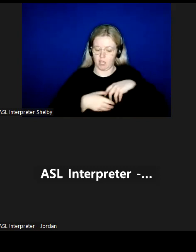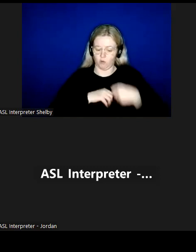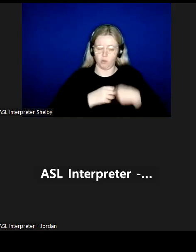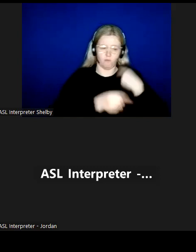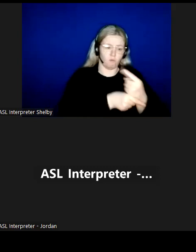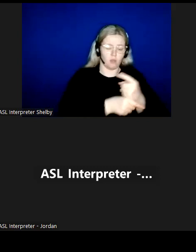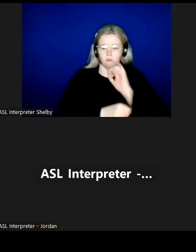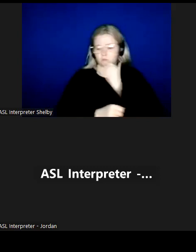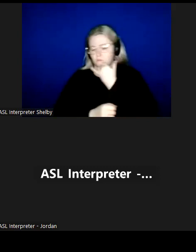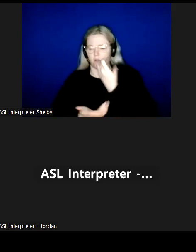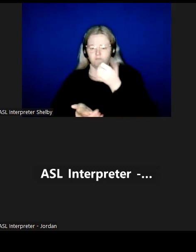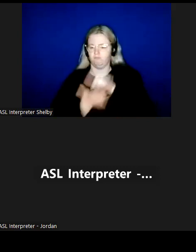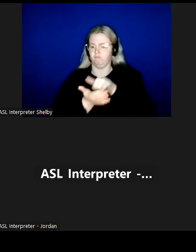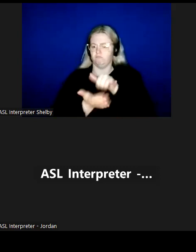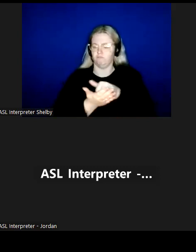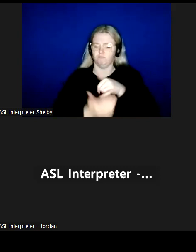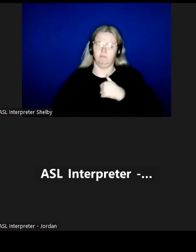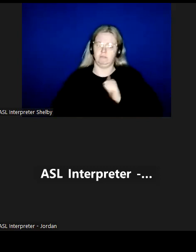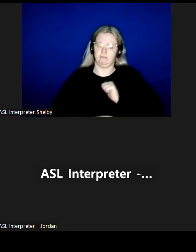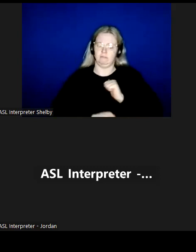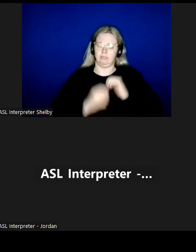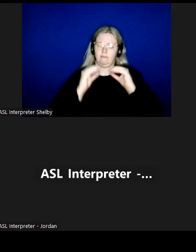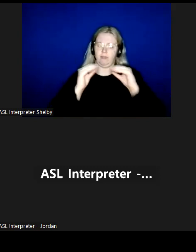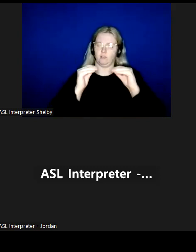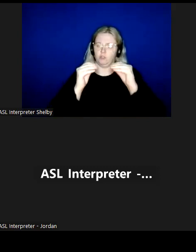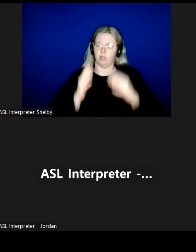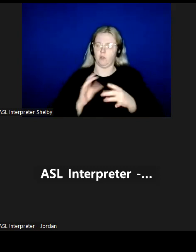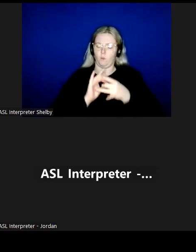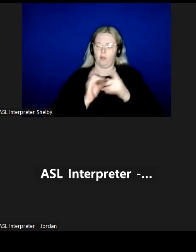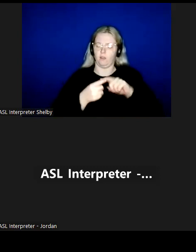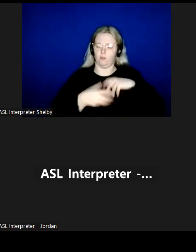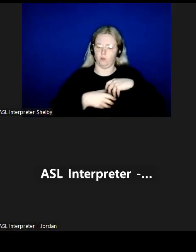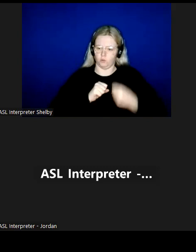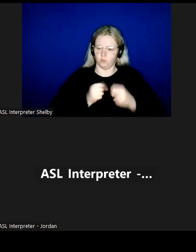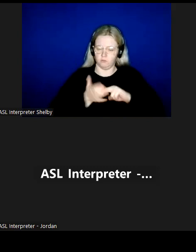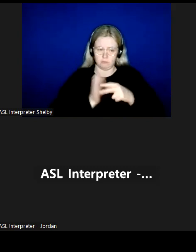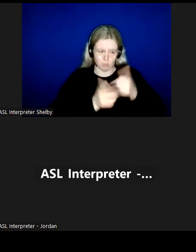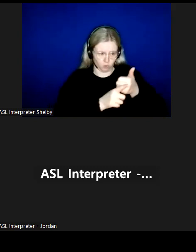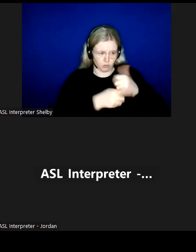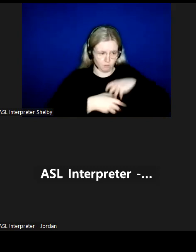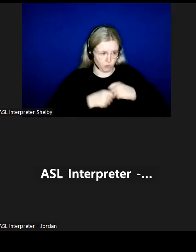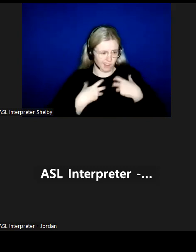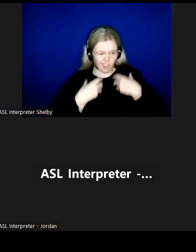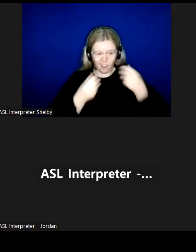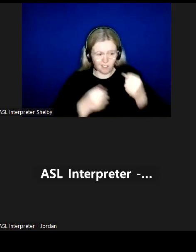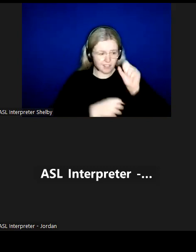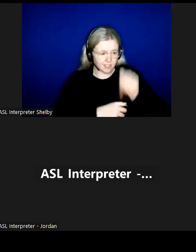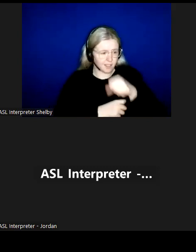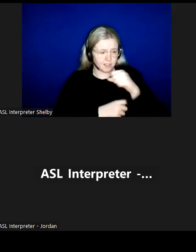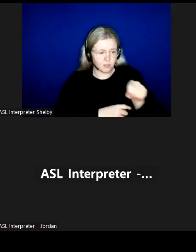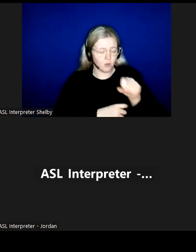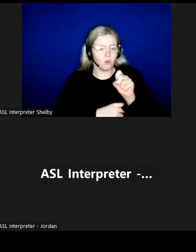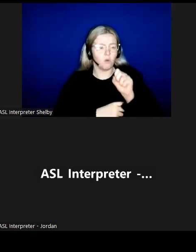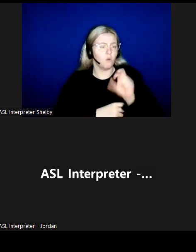role as grief educators is to say, okay, are you grieving in a healthy way? Or are some of the things